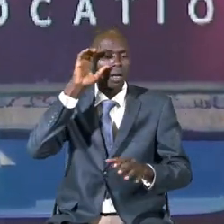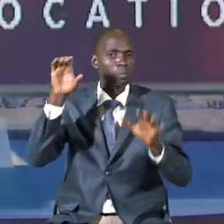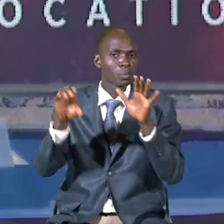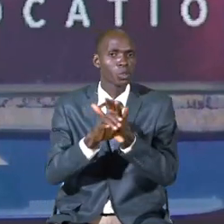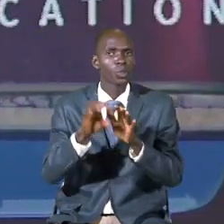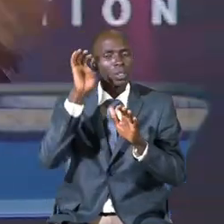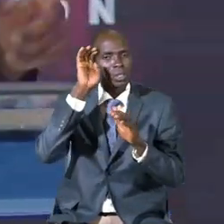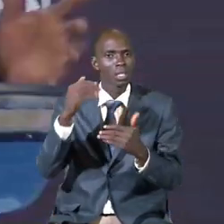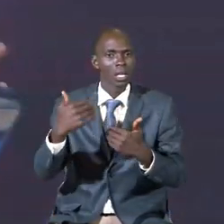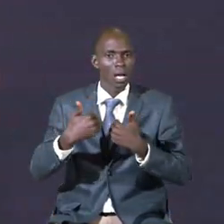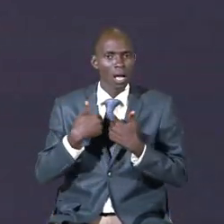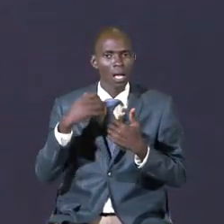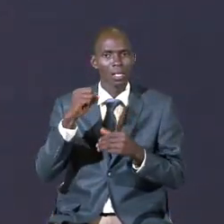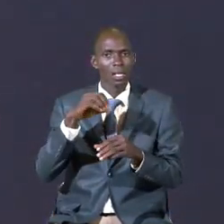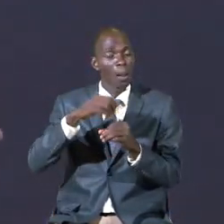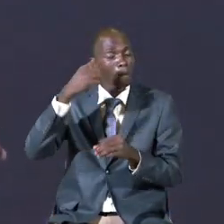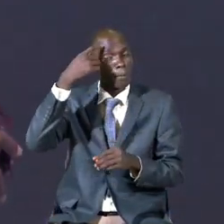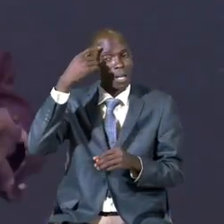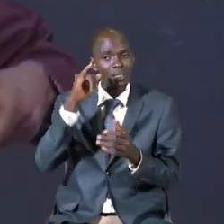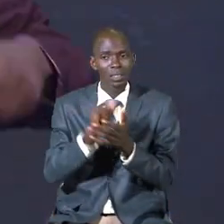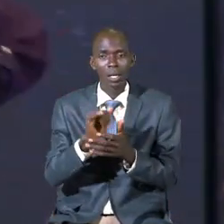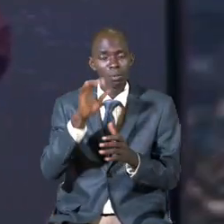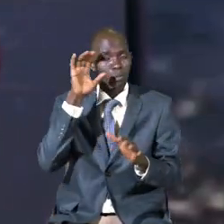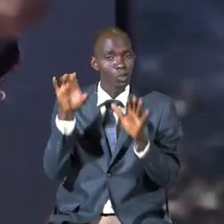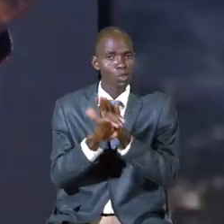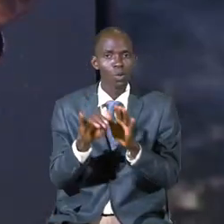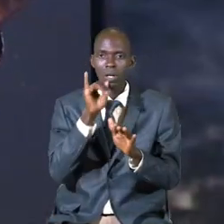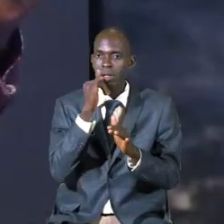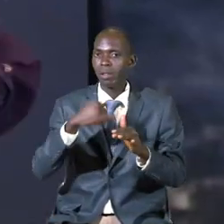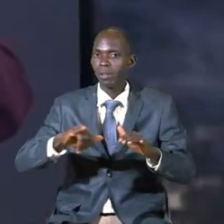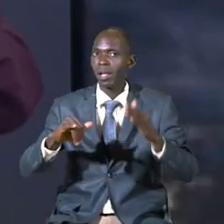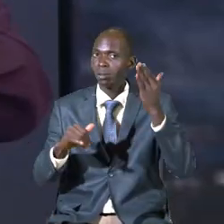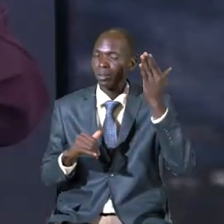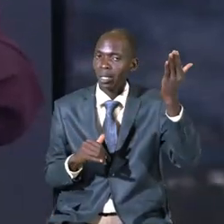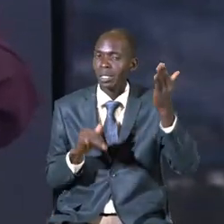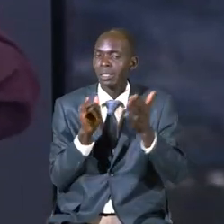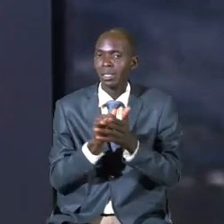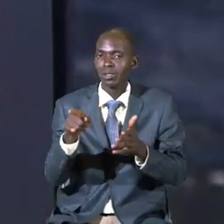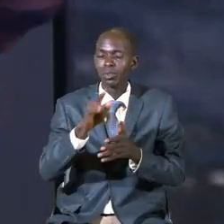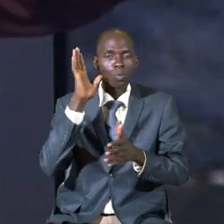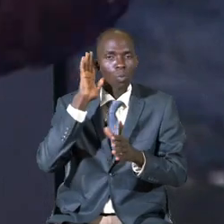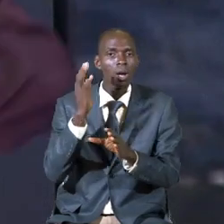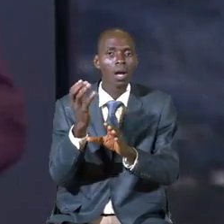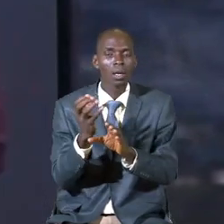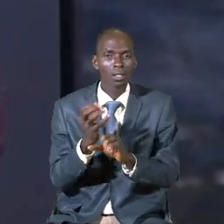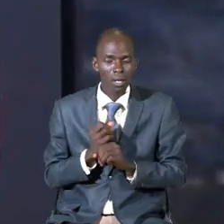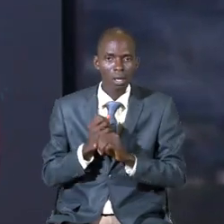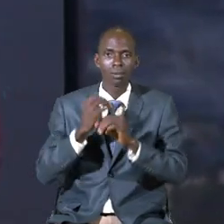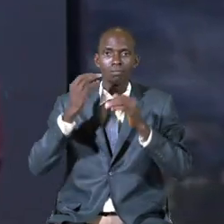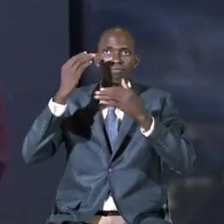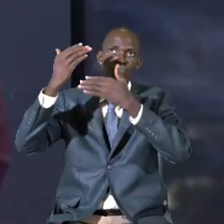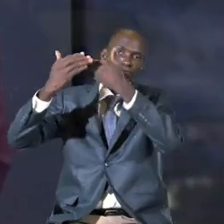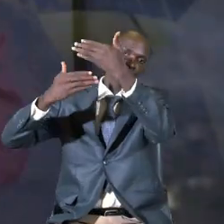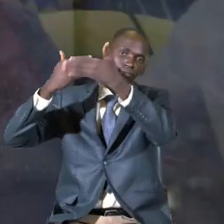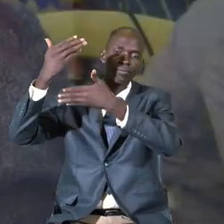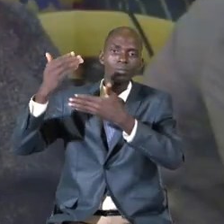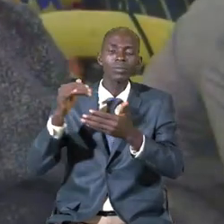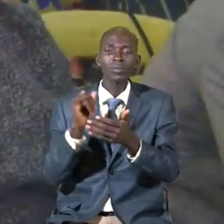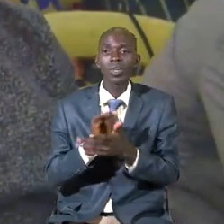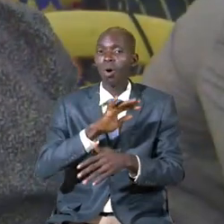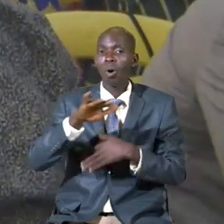picture is still there that there will be progress almost that the world will be perfect